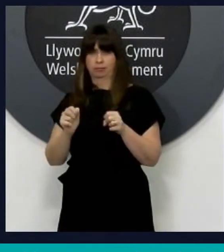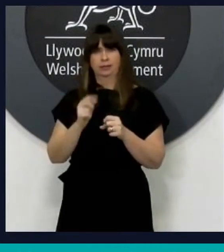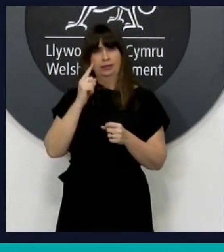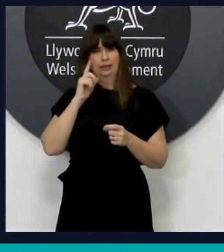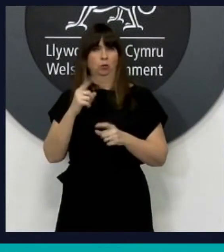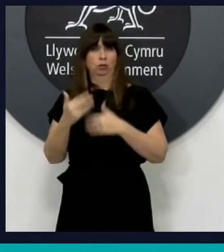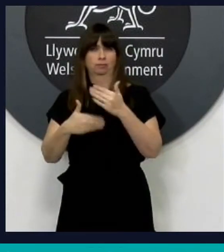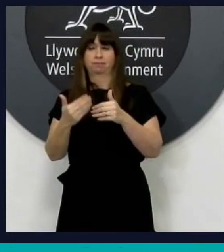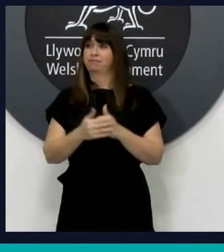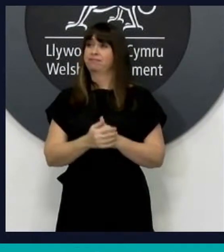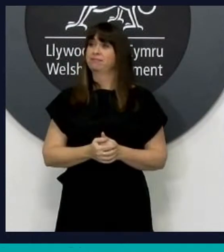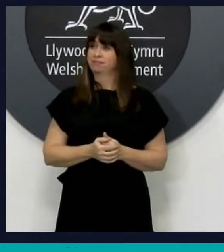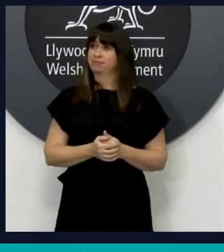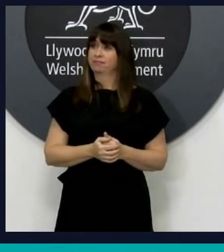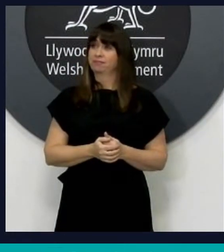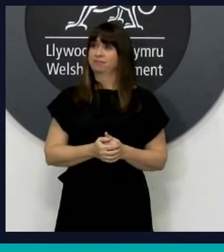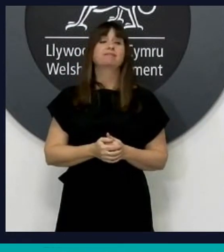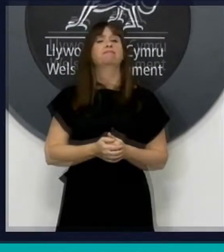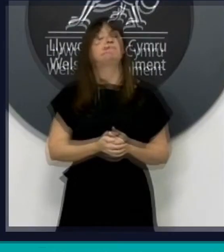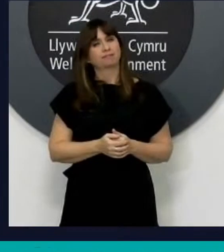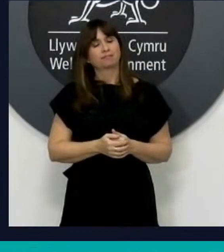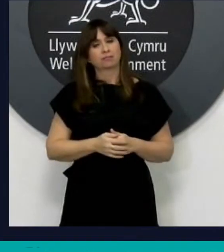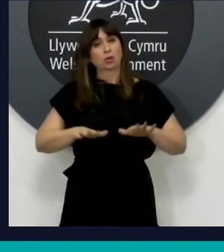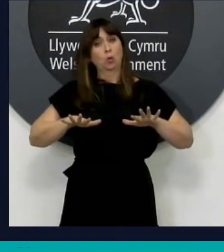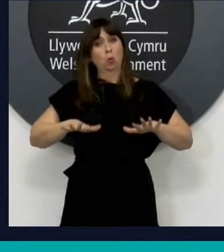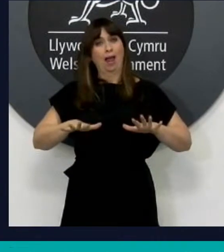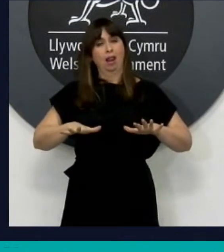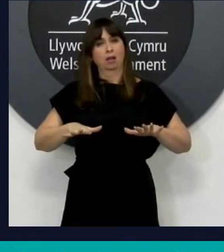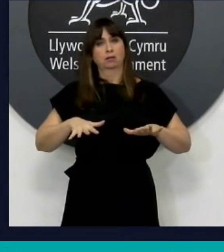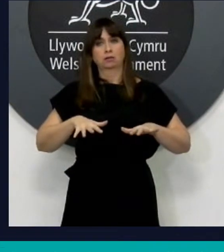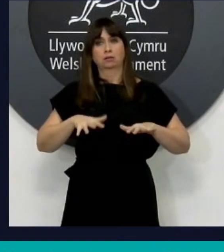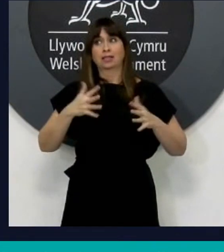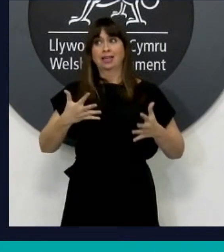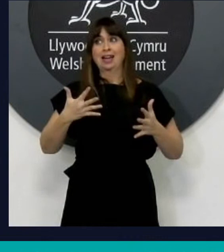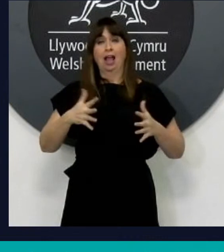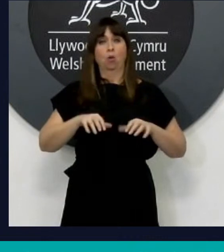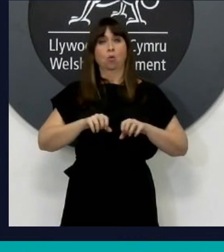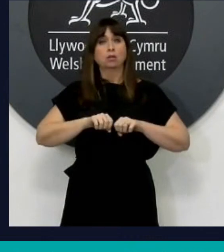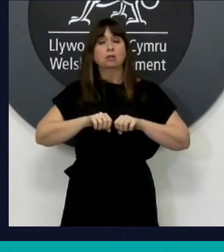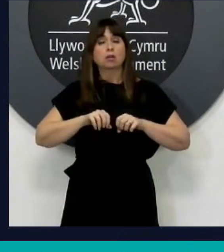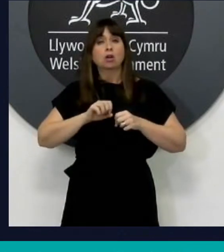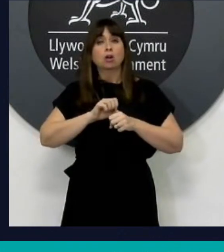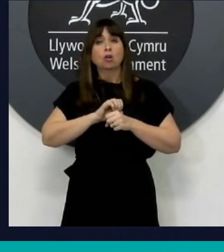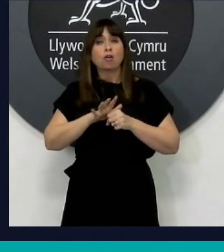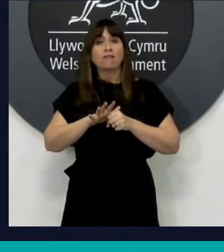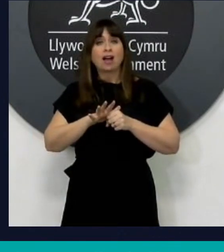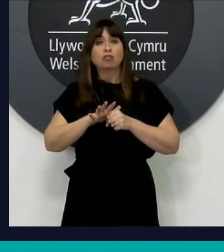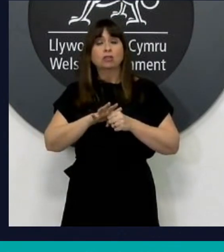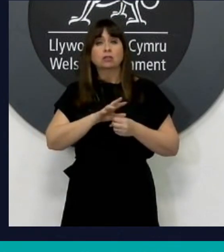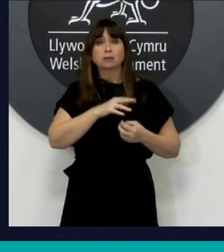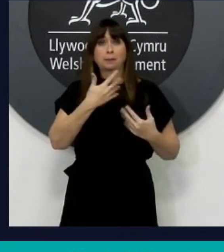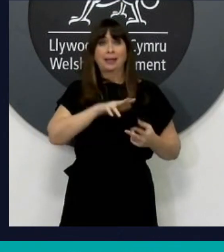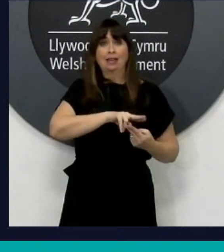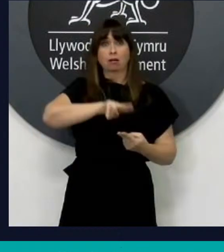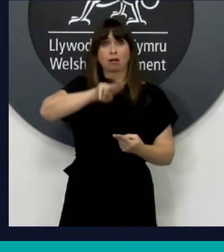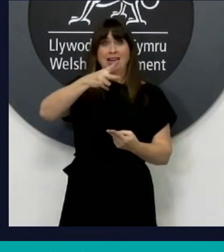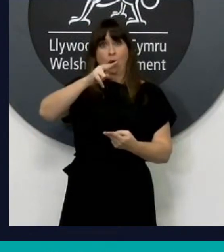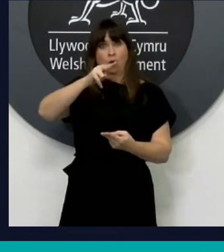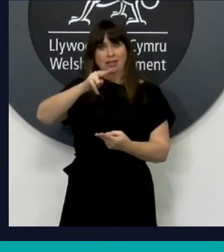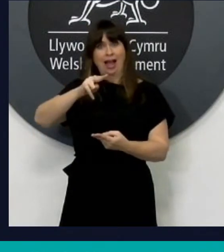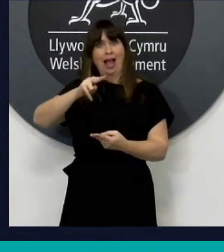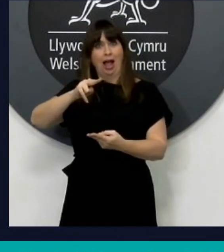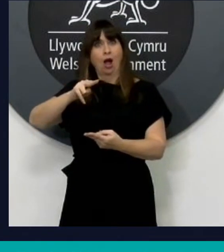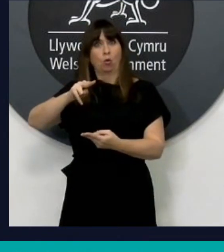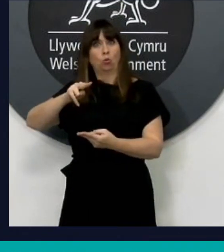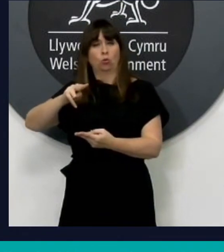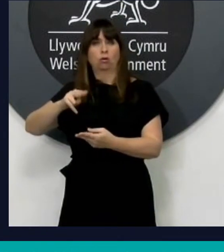I think I would just add that the cases across Wales are decreasing currently, Minister, and that's due to the fantastic